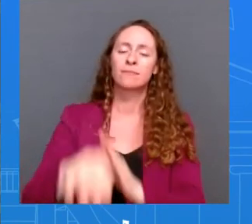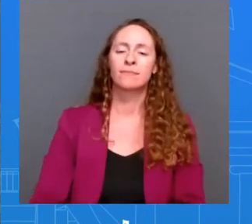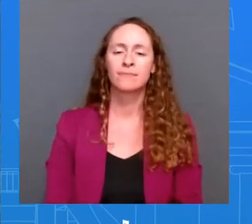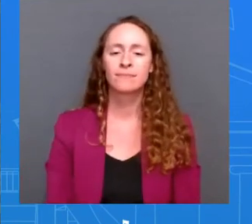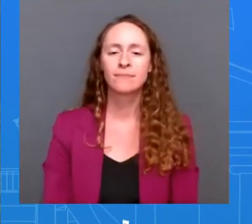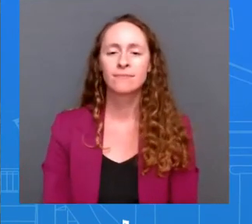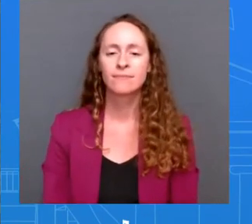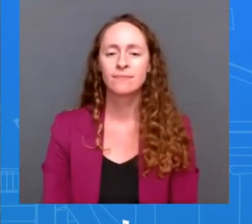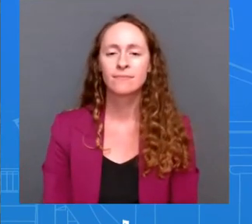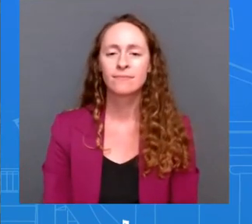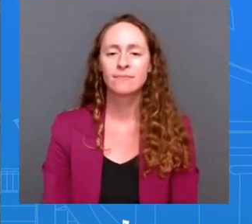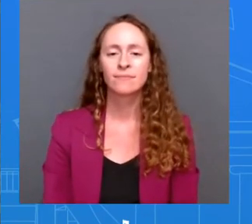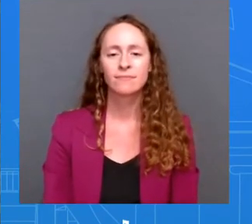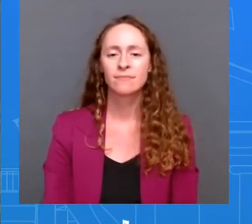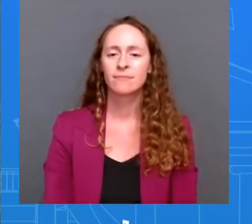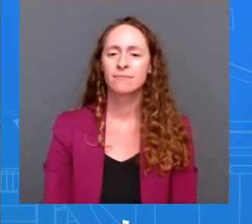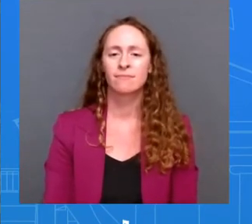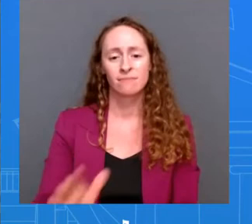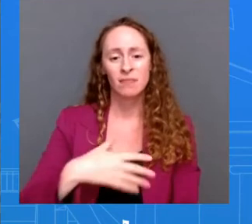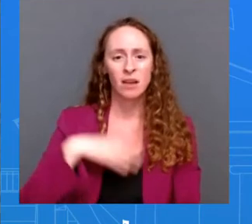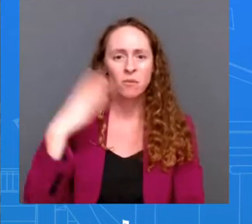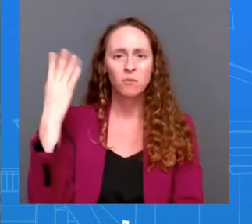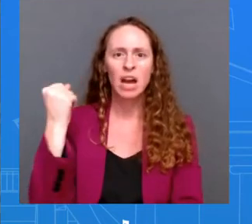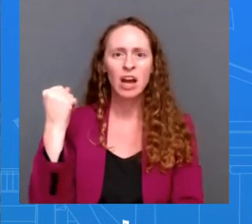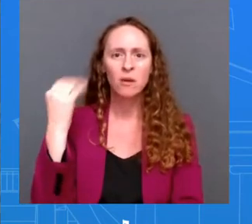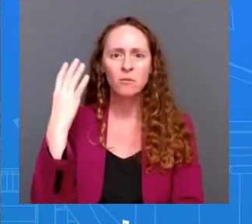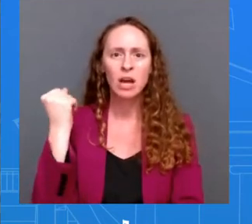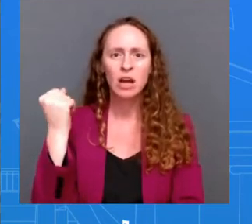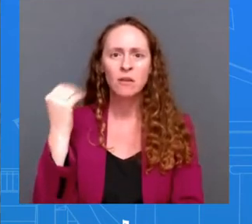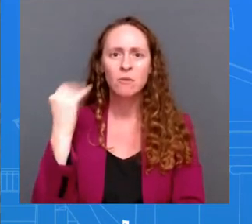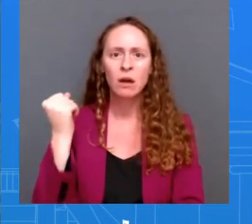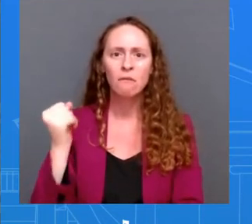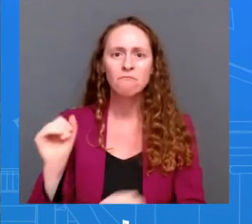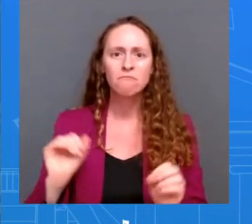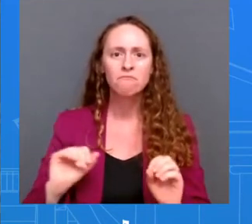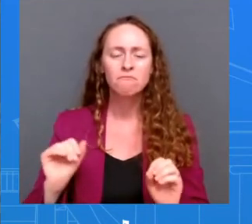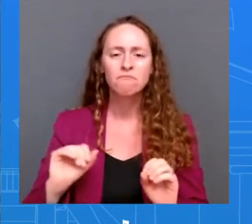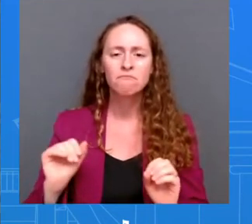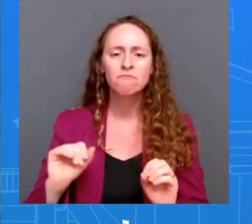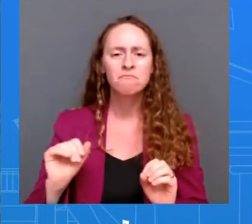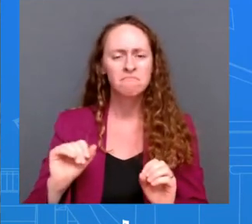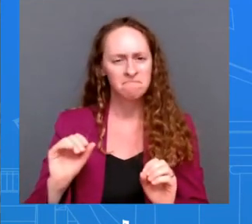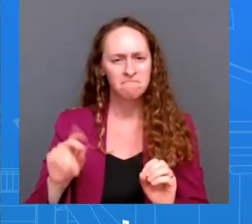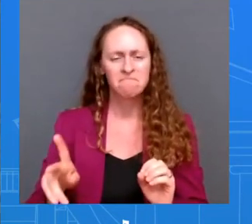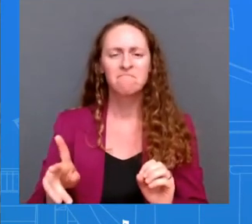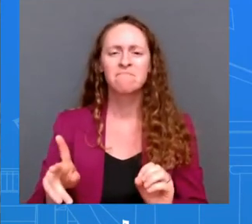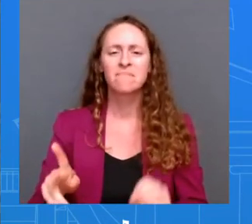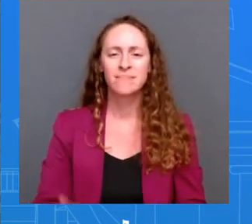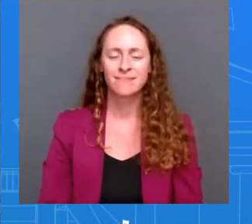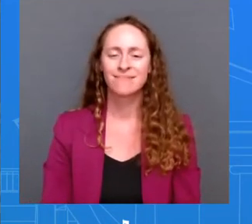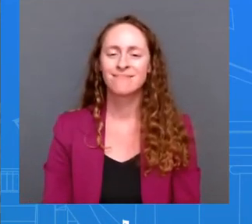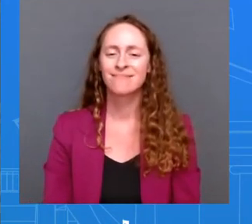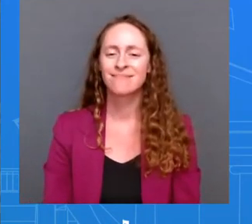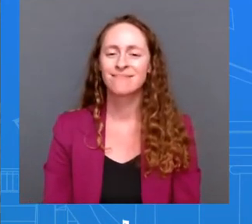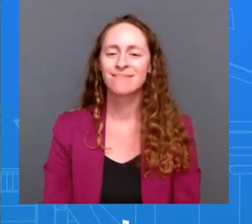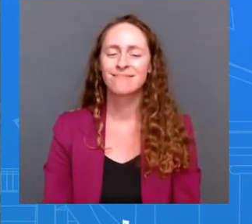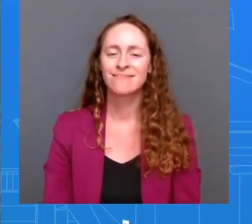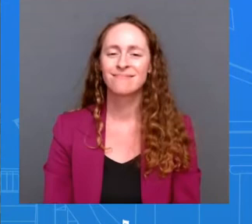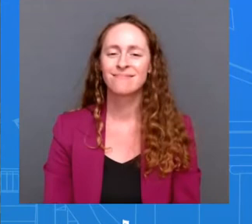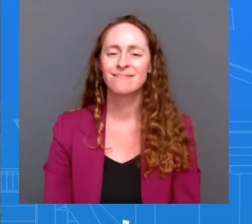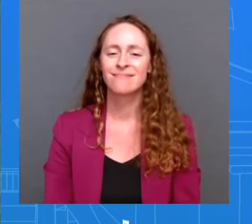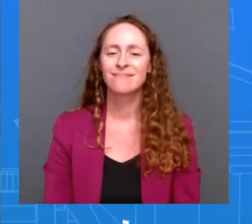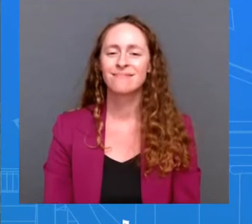month in the realm of 500,000 to 600,000 jobs on average per month, we're expecting to